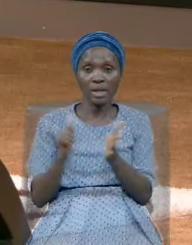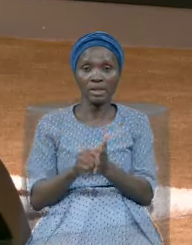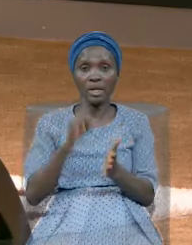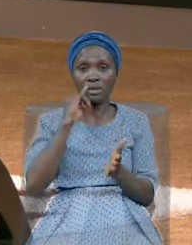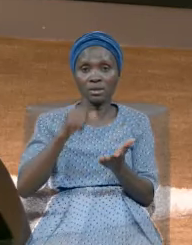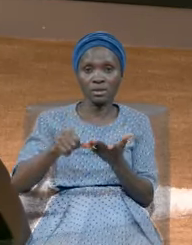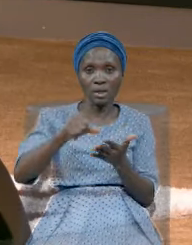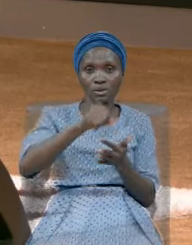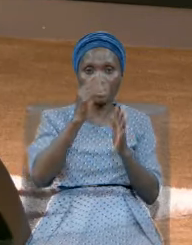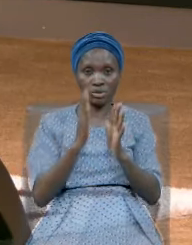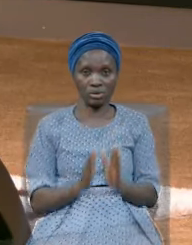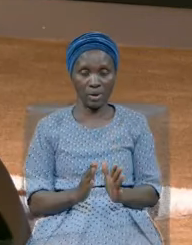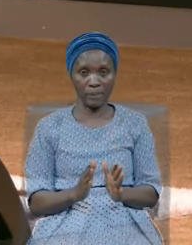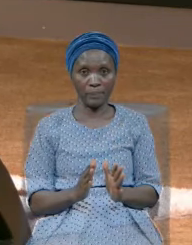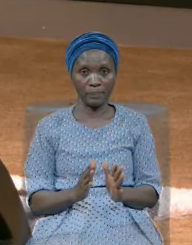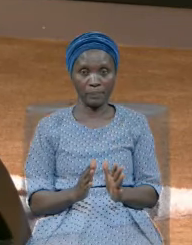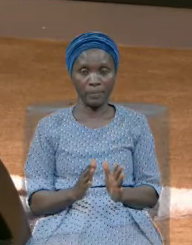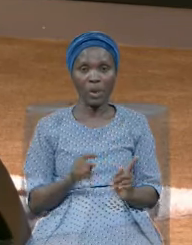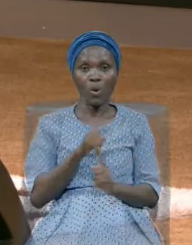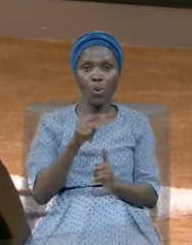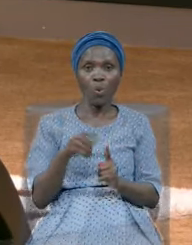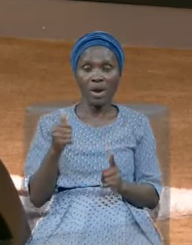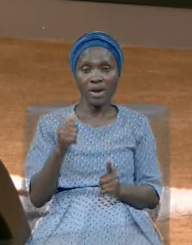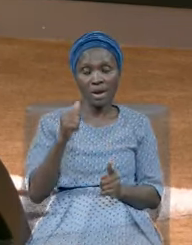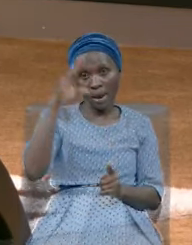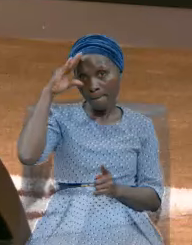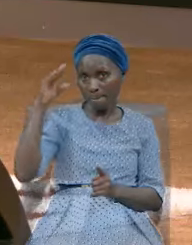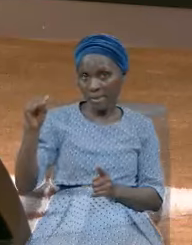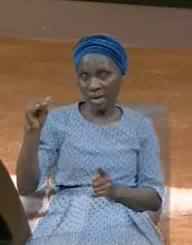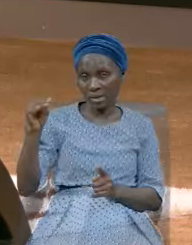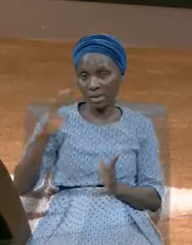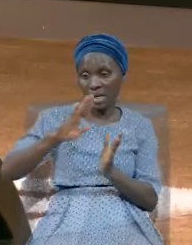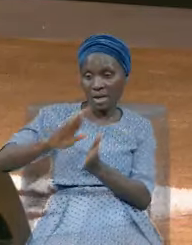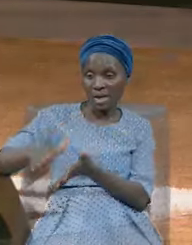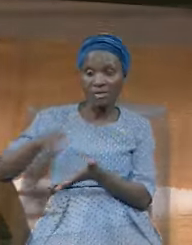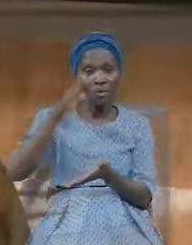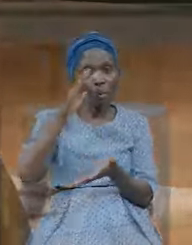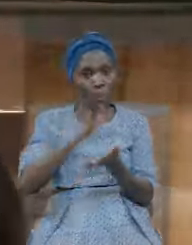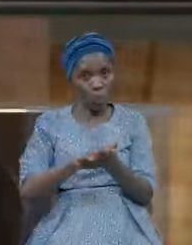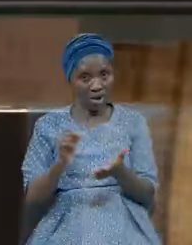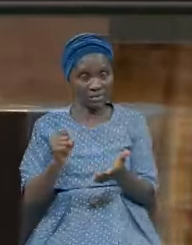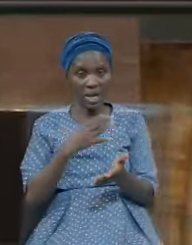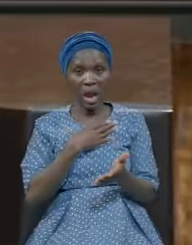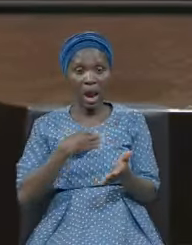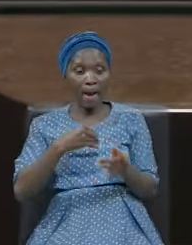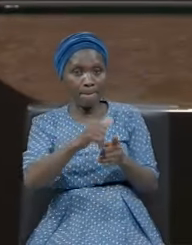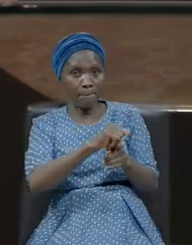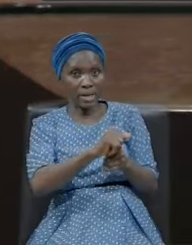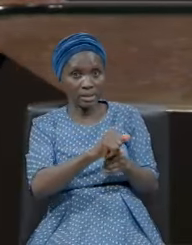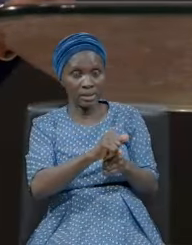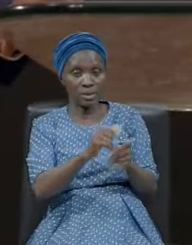man leaves a wife and does with the